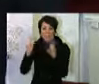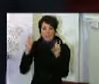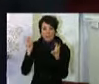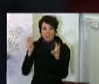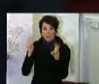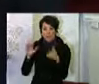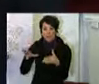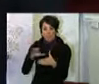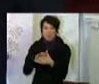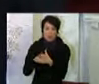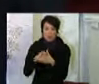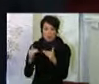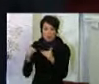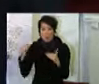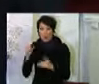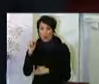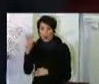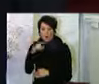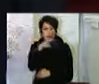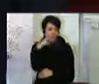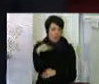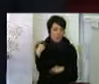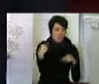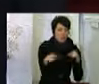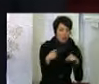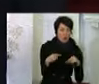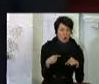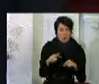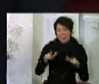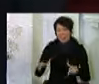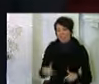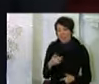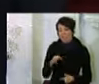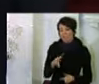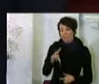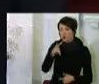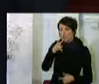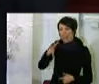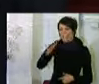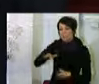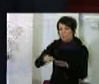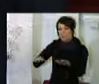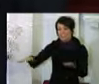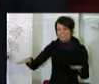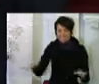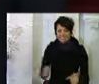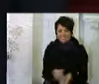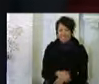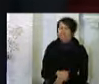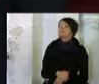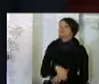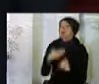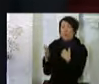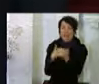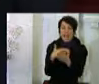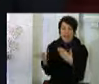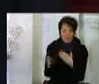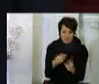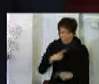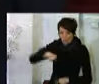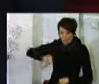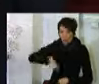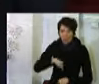or Russia, or the life of a grandchild, or wherever we are on the